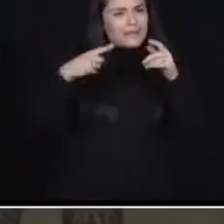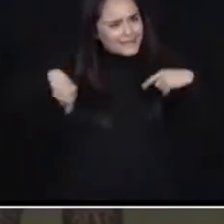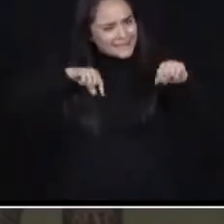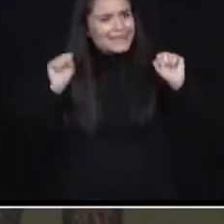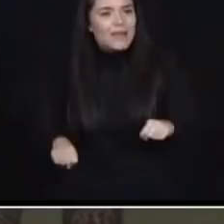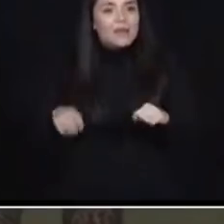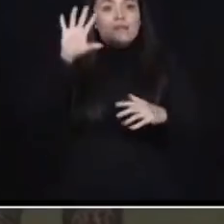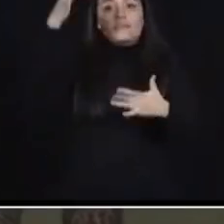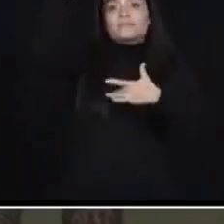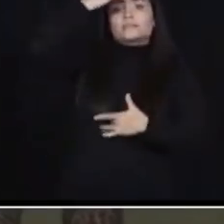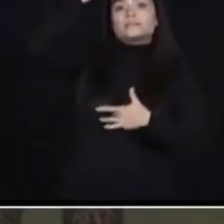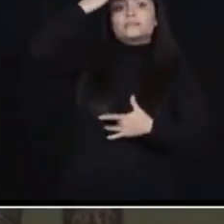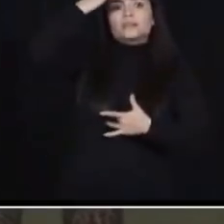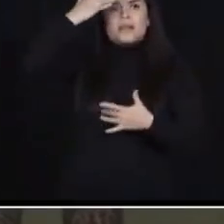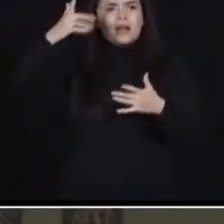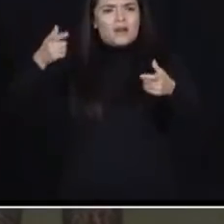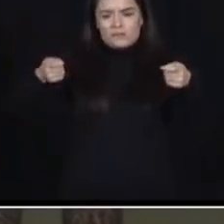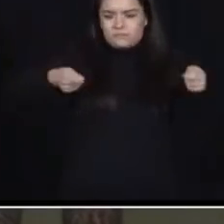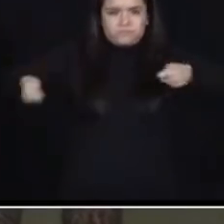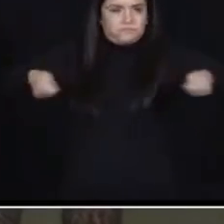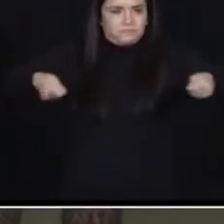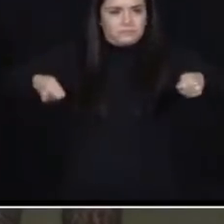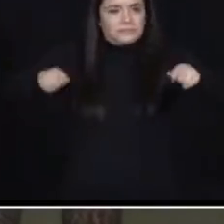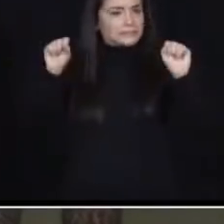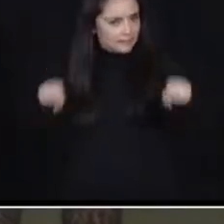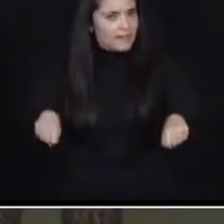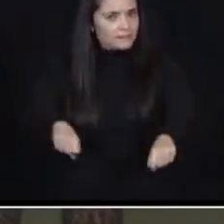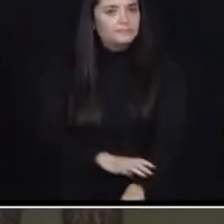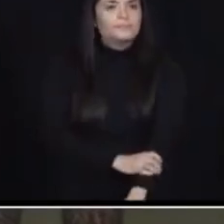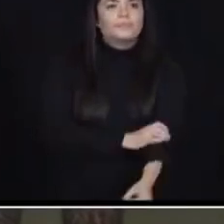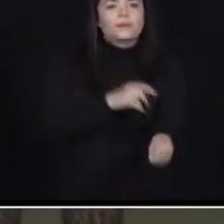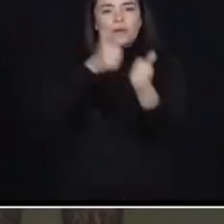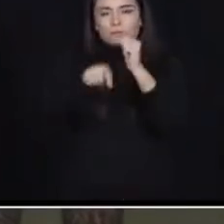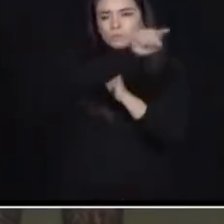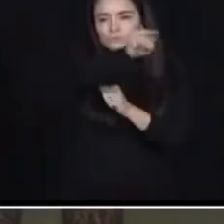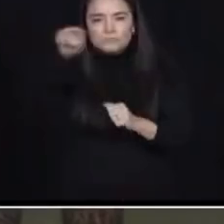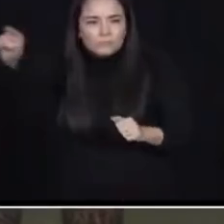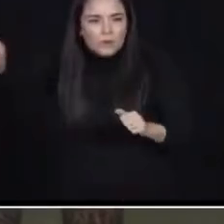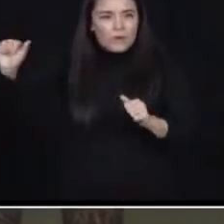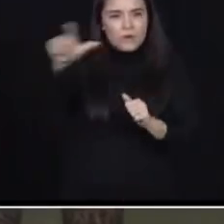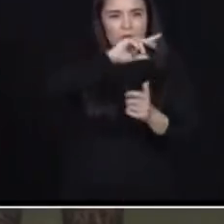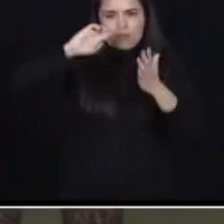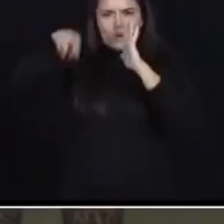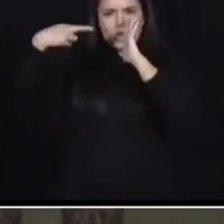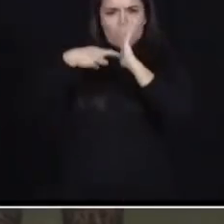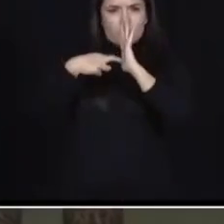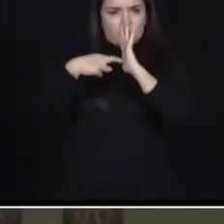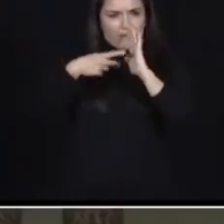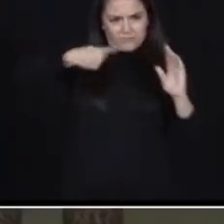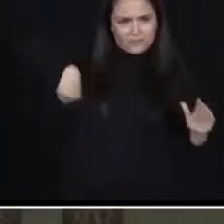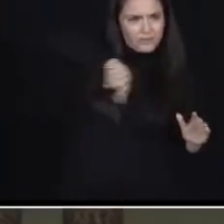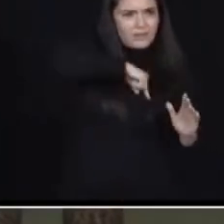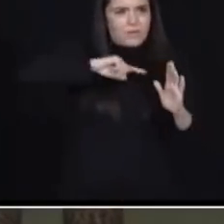under control. Each of us have a role to play. Every one of us has